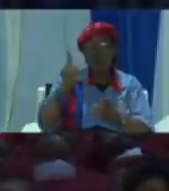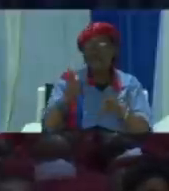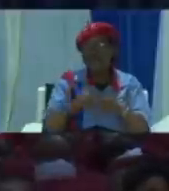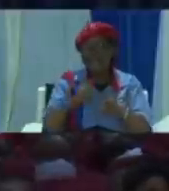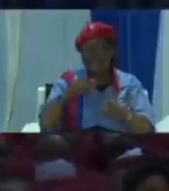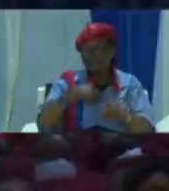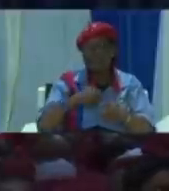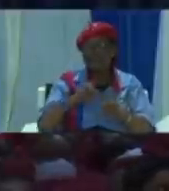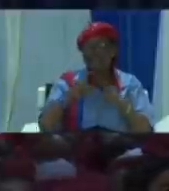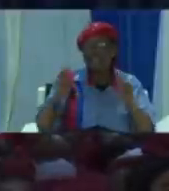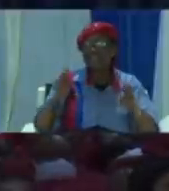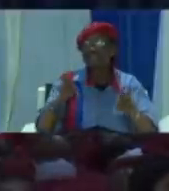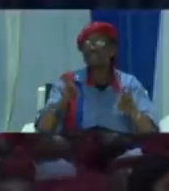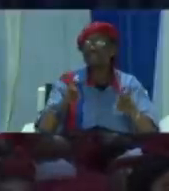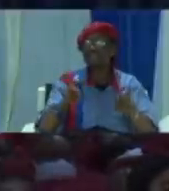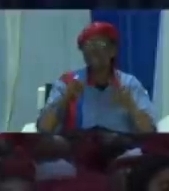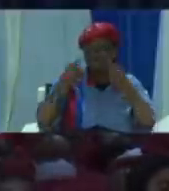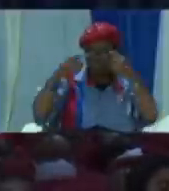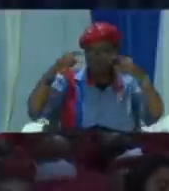There